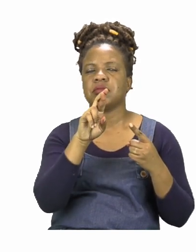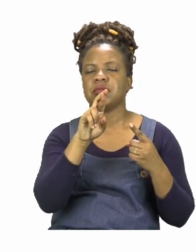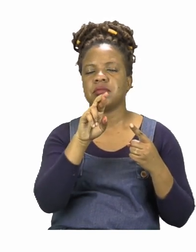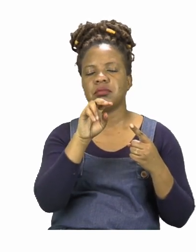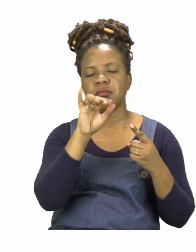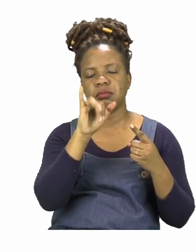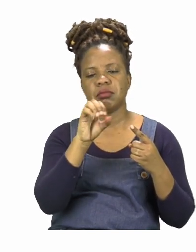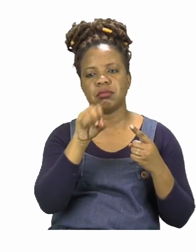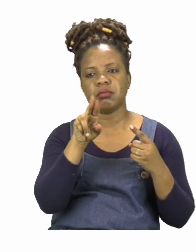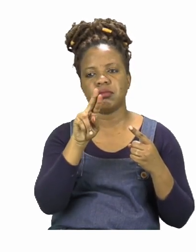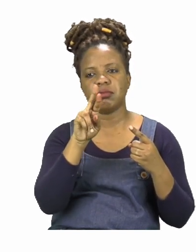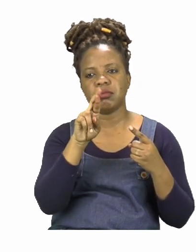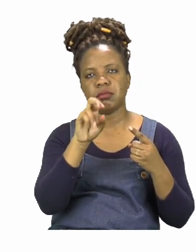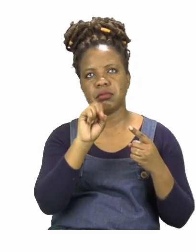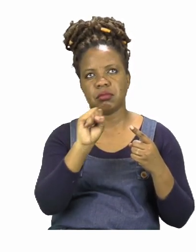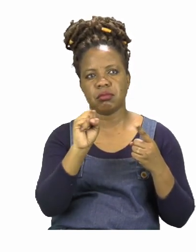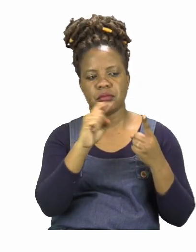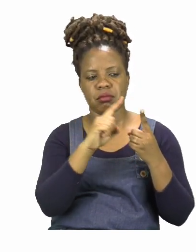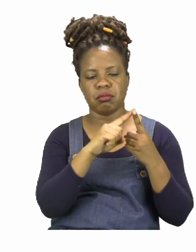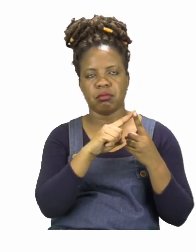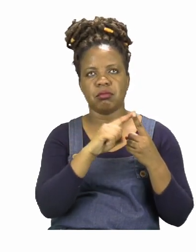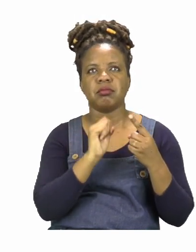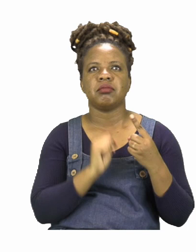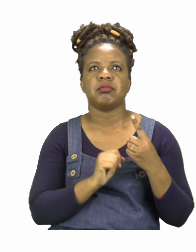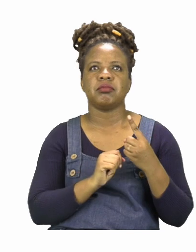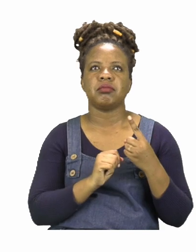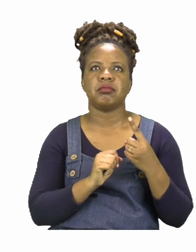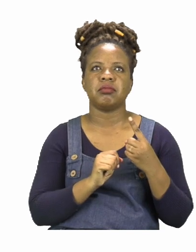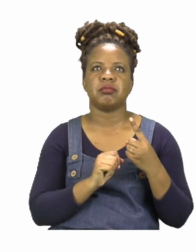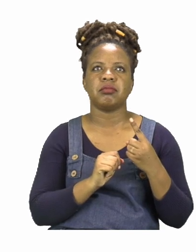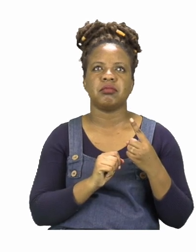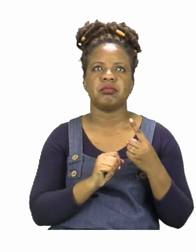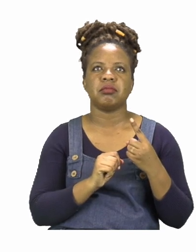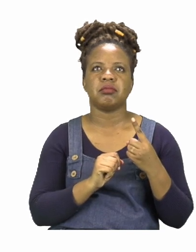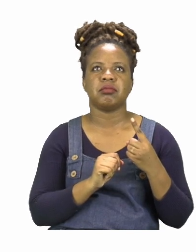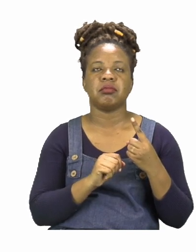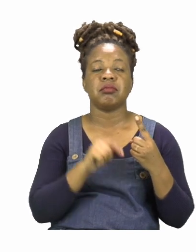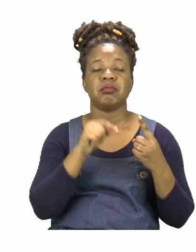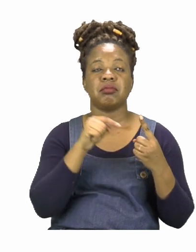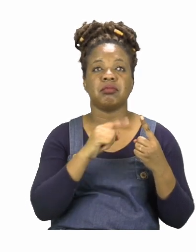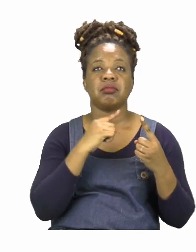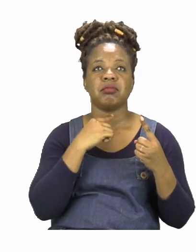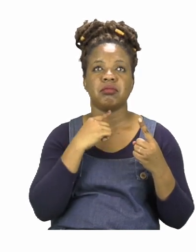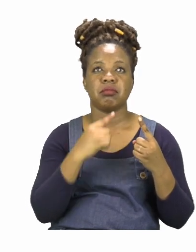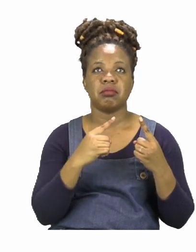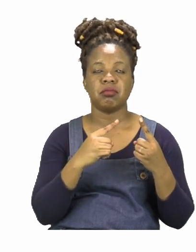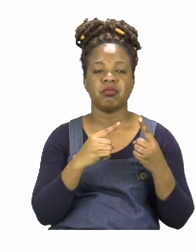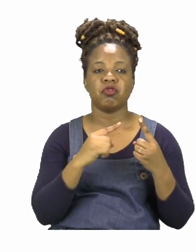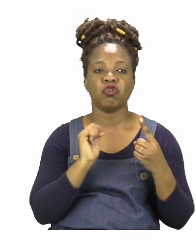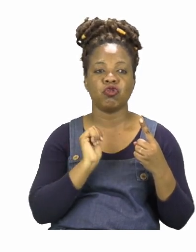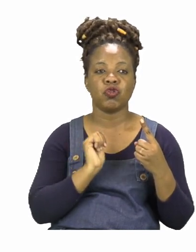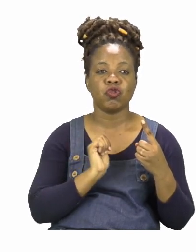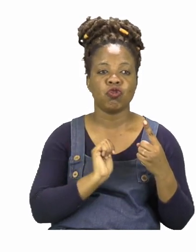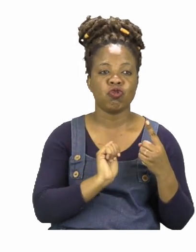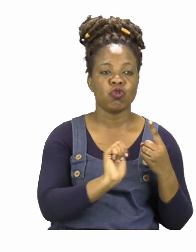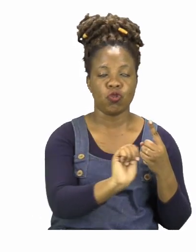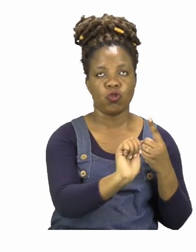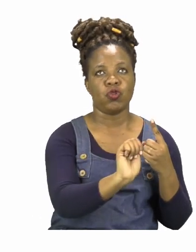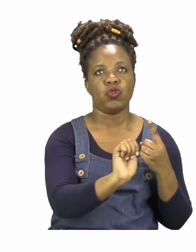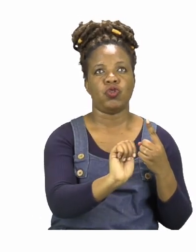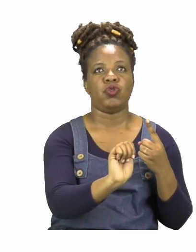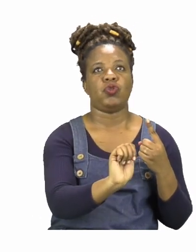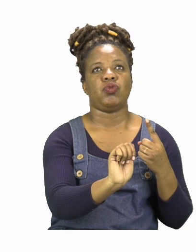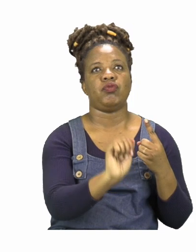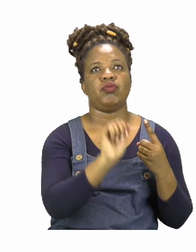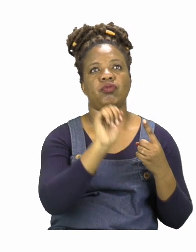read the sentence with the word yours. This is yours. Very good.